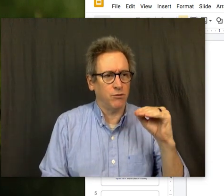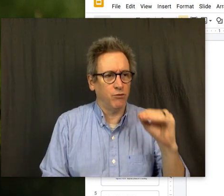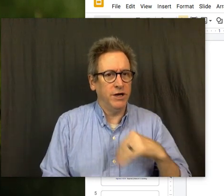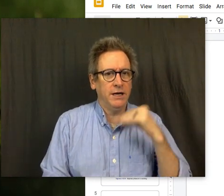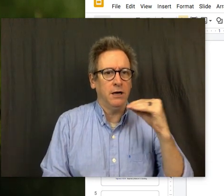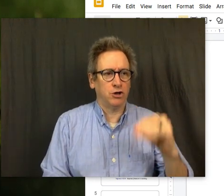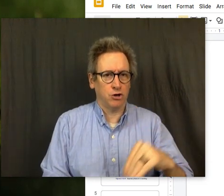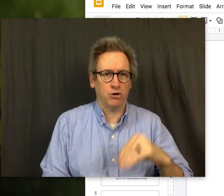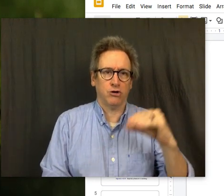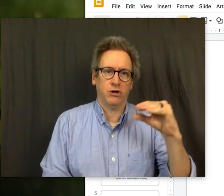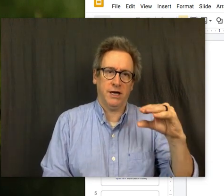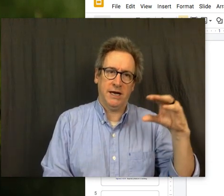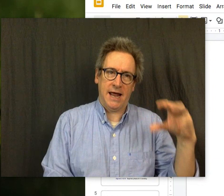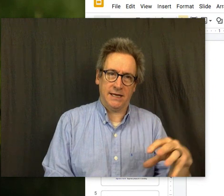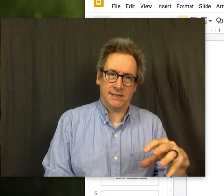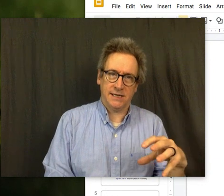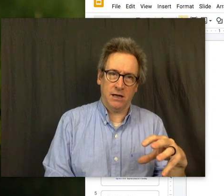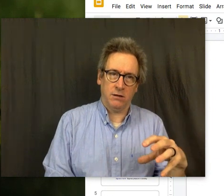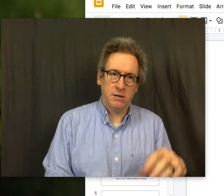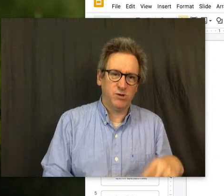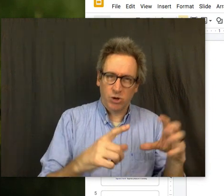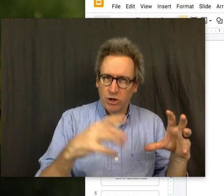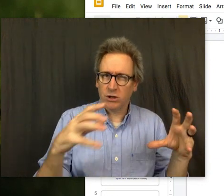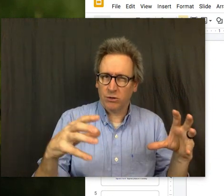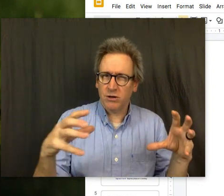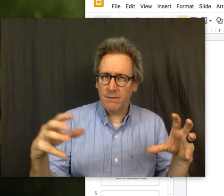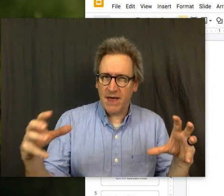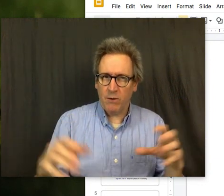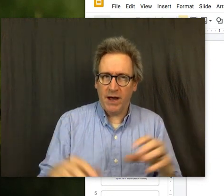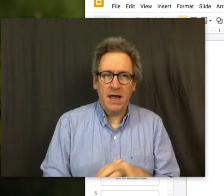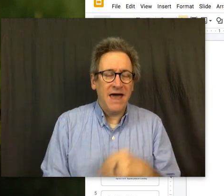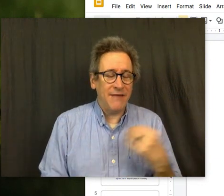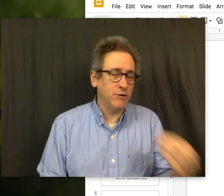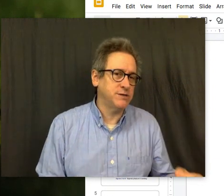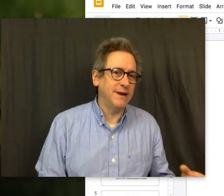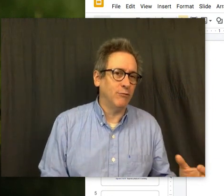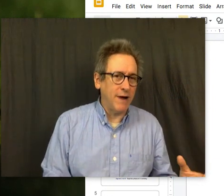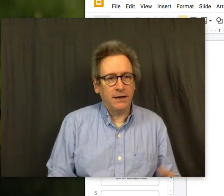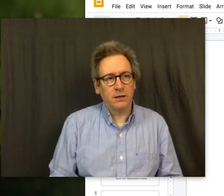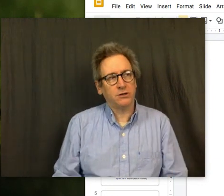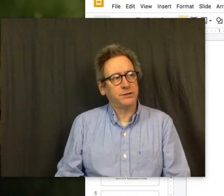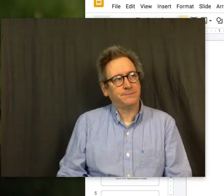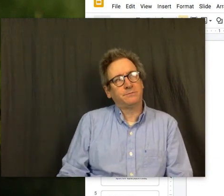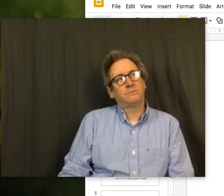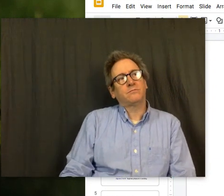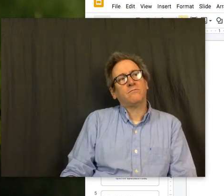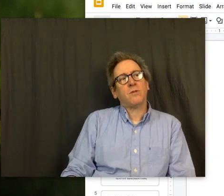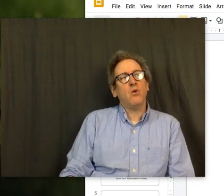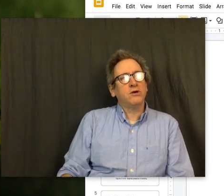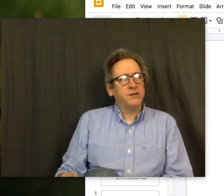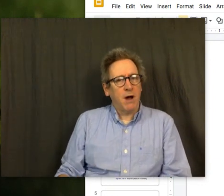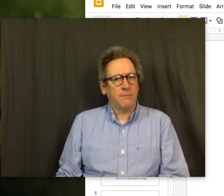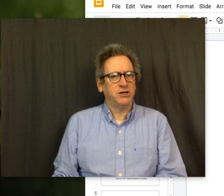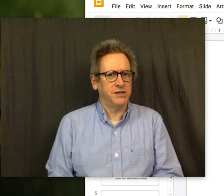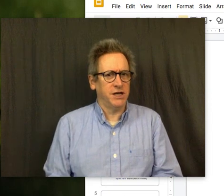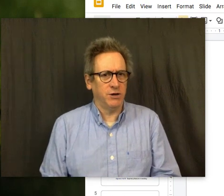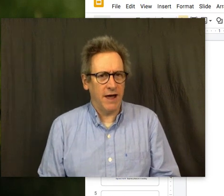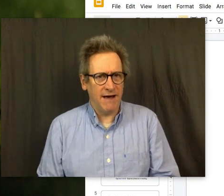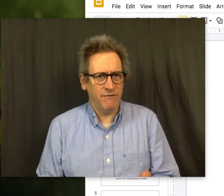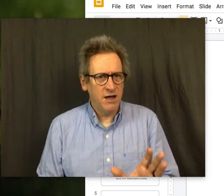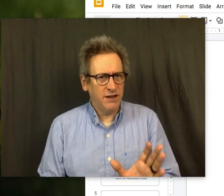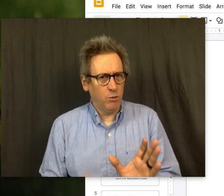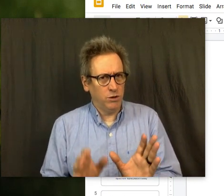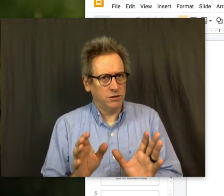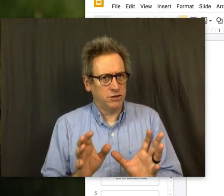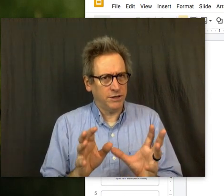patterns that reoccur in ASL. So we're going to learn them that way. And there are some irregulars or some options that you